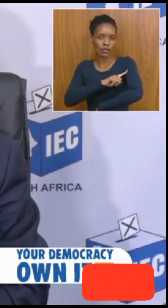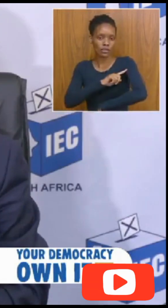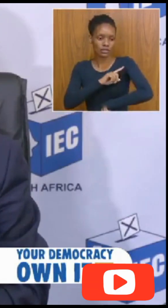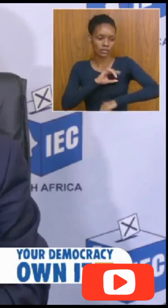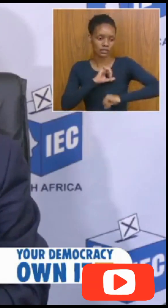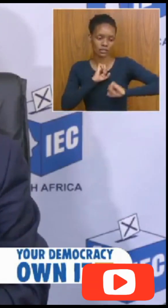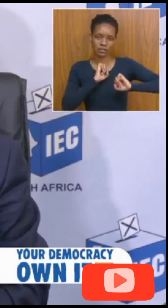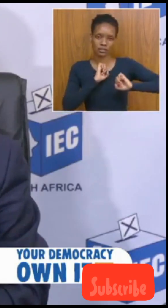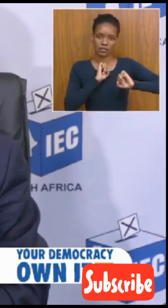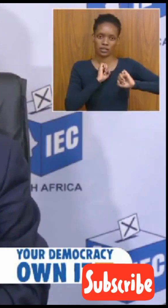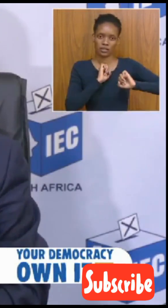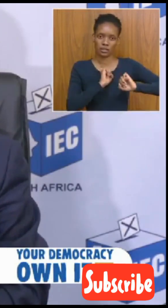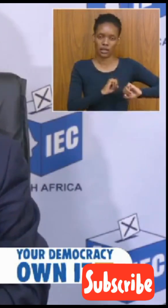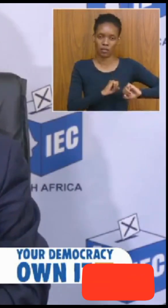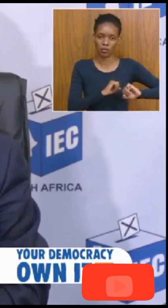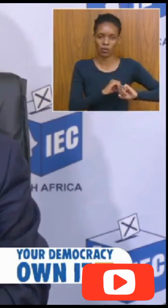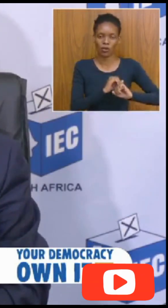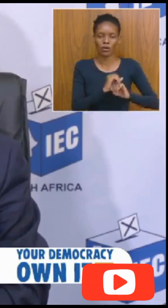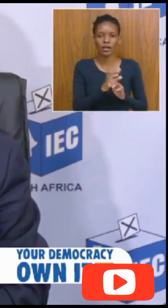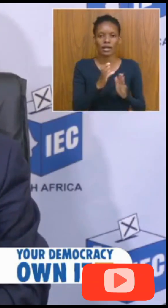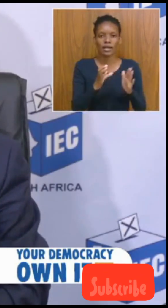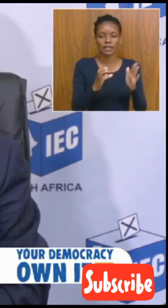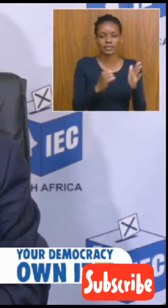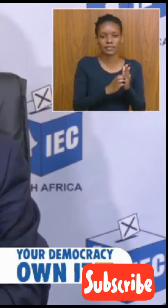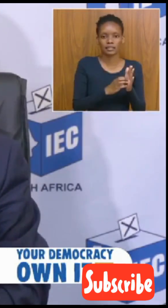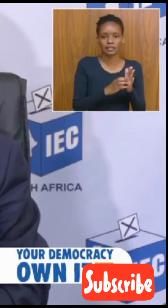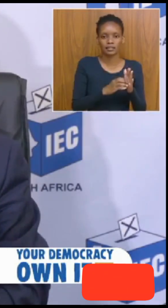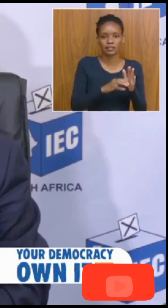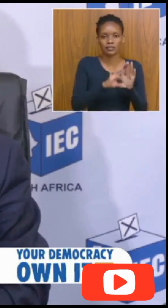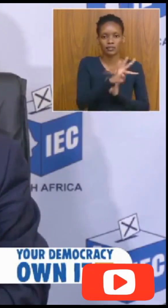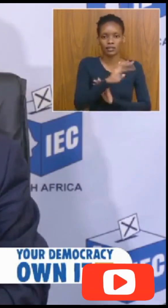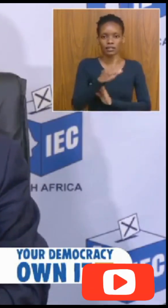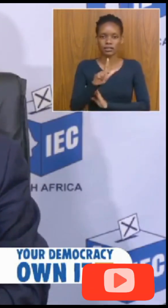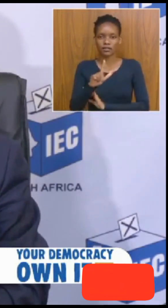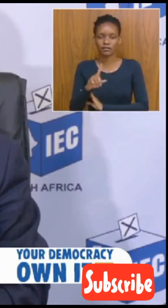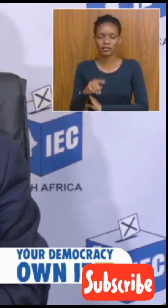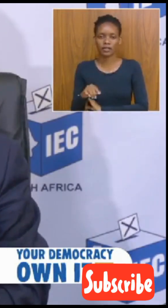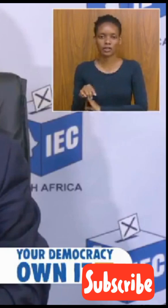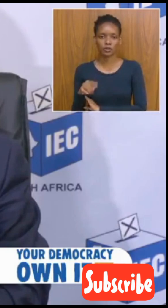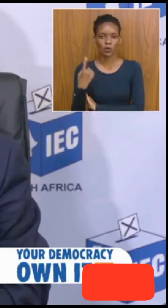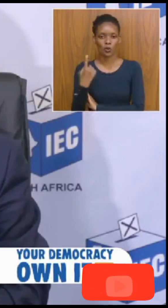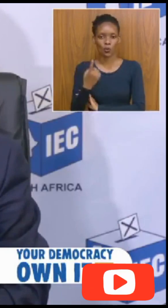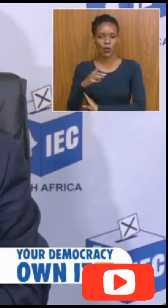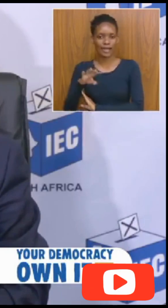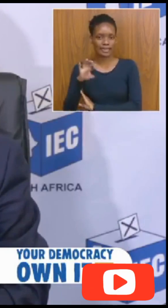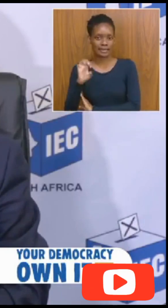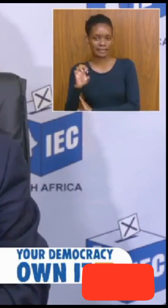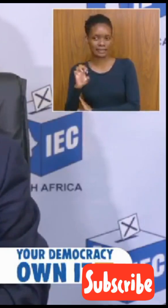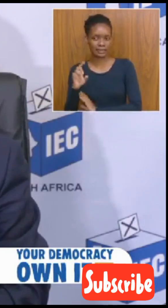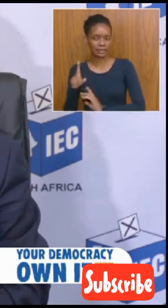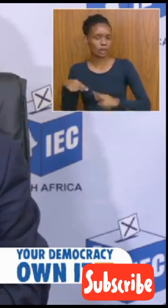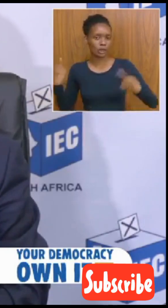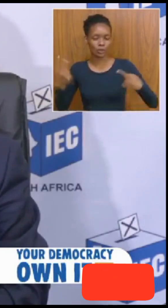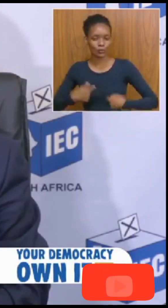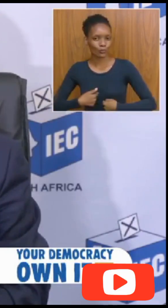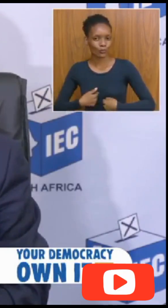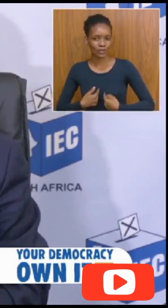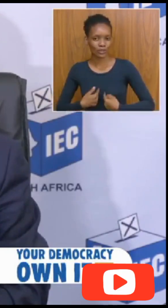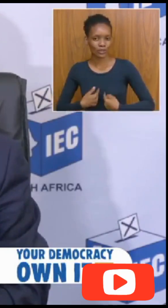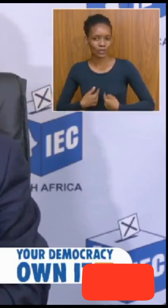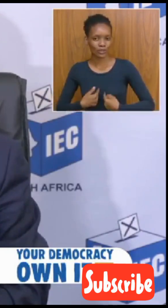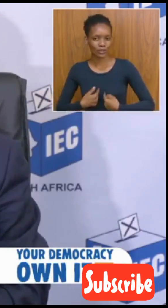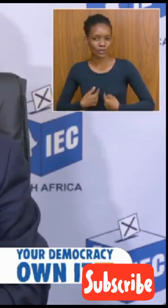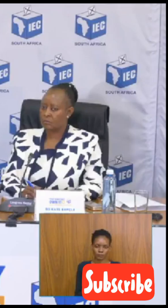in invoking Section 47(1)(e)? We have no clarity as a country on that